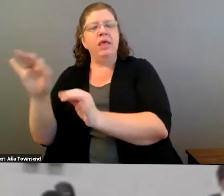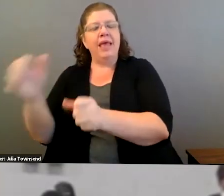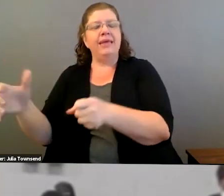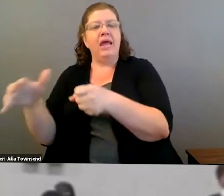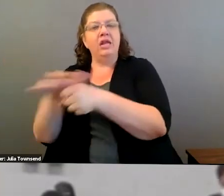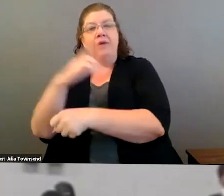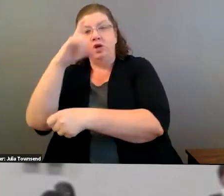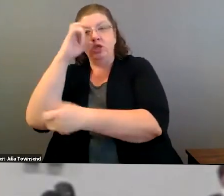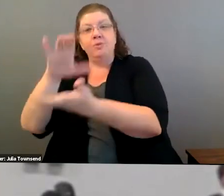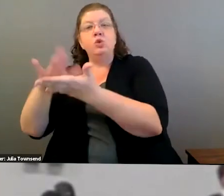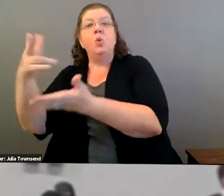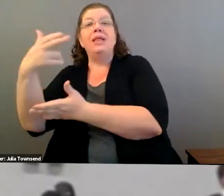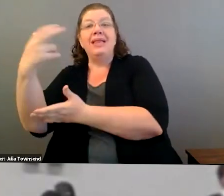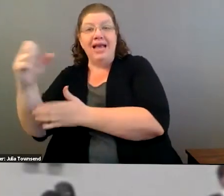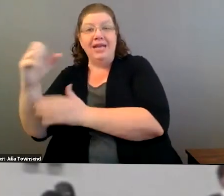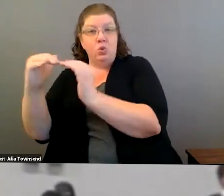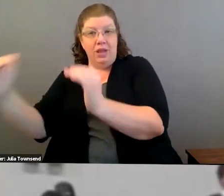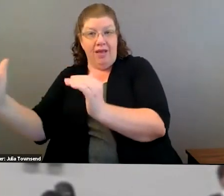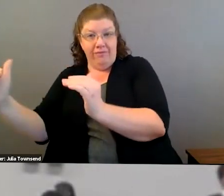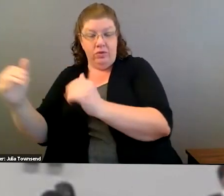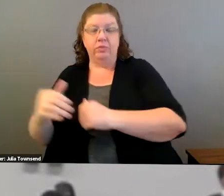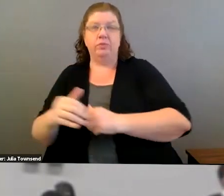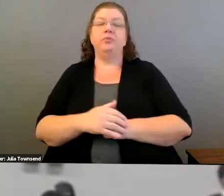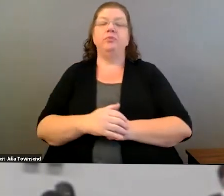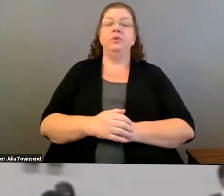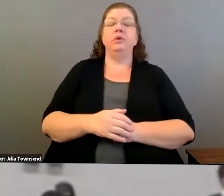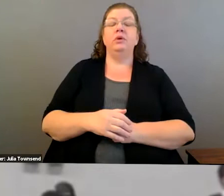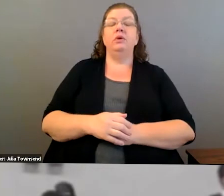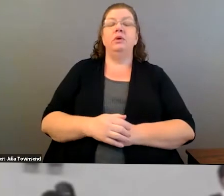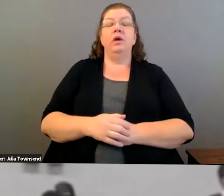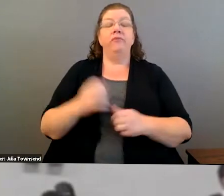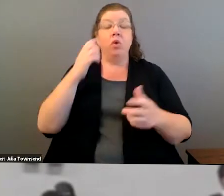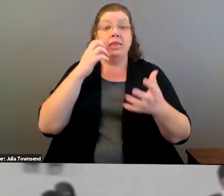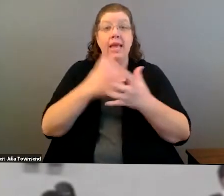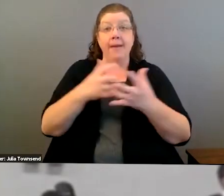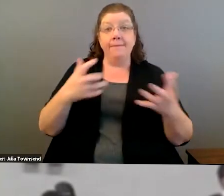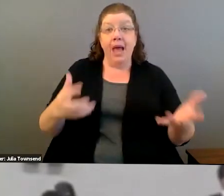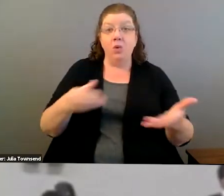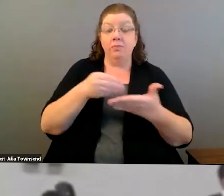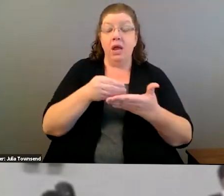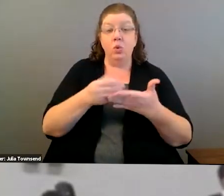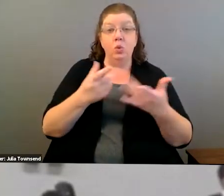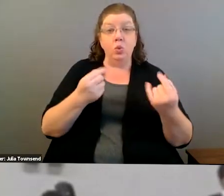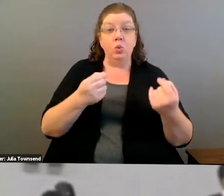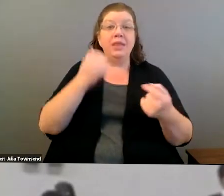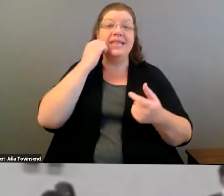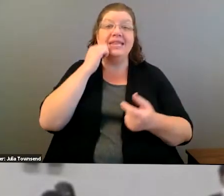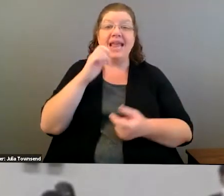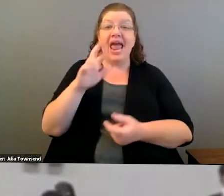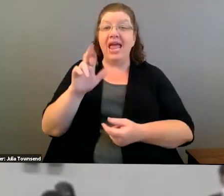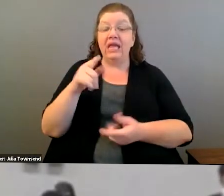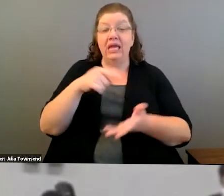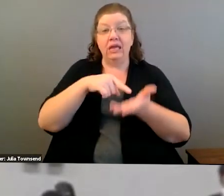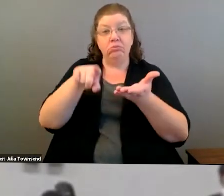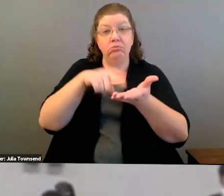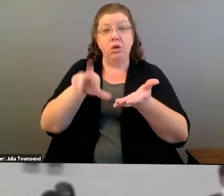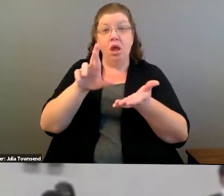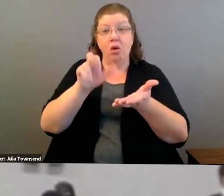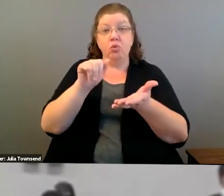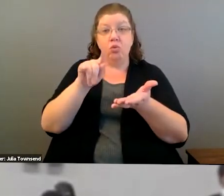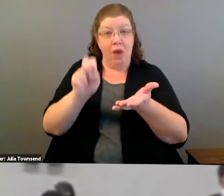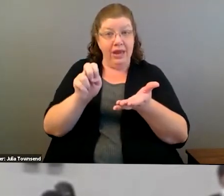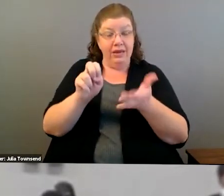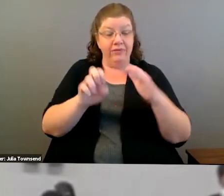the secondary space. As far as the amount, we took the daily rate of